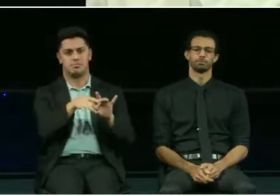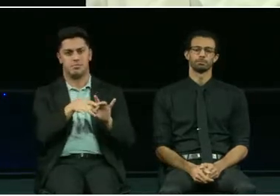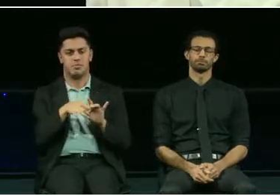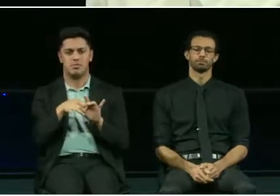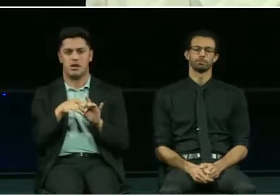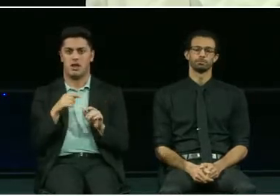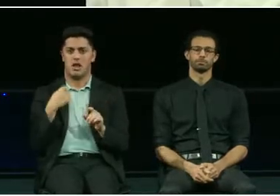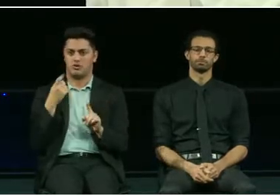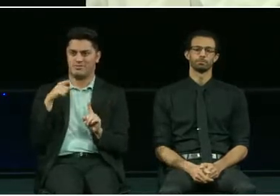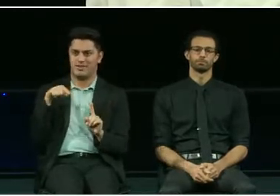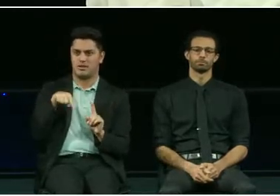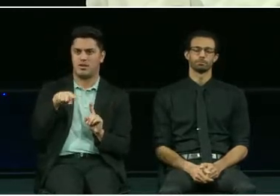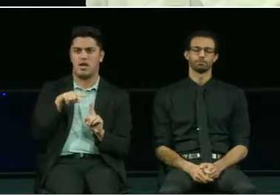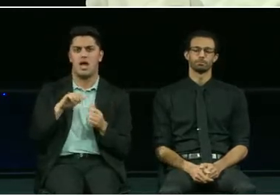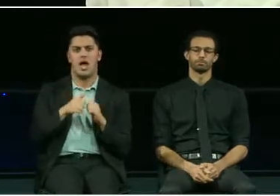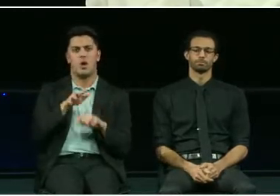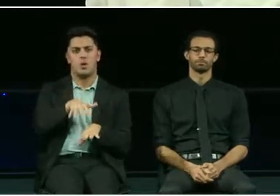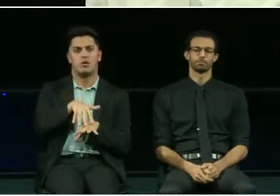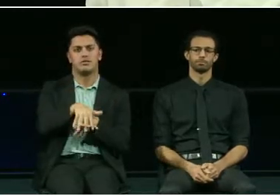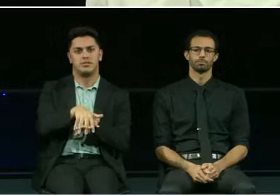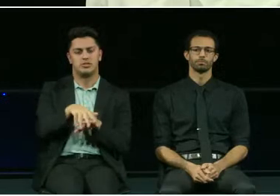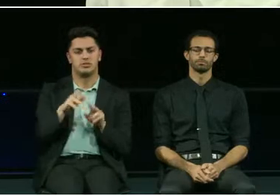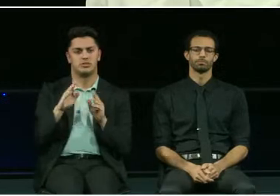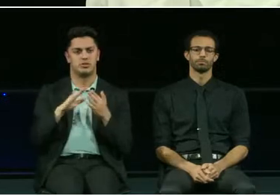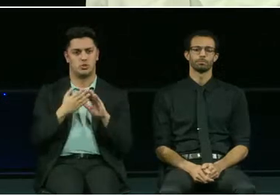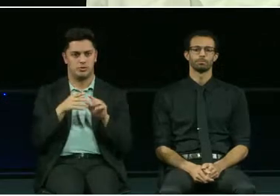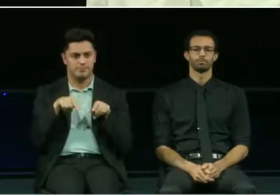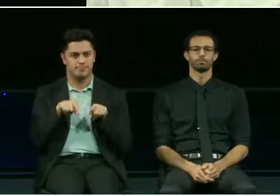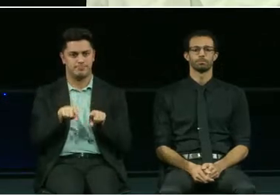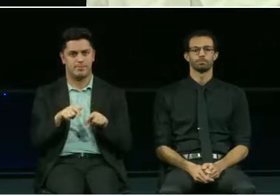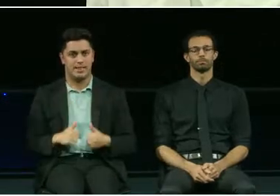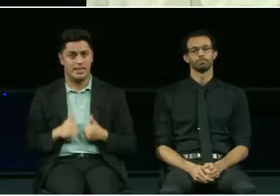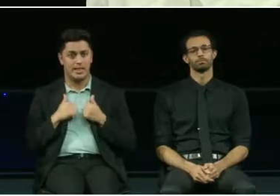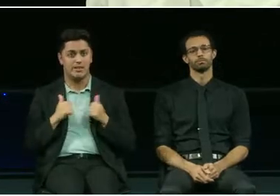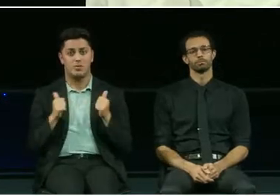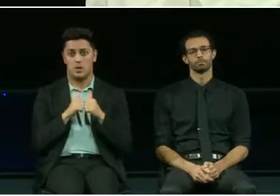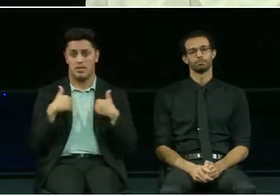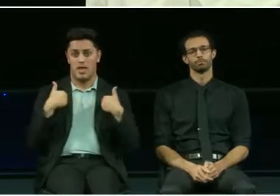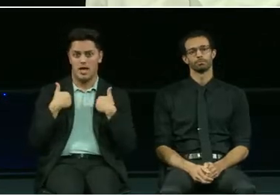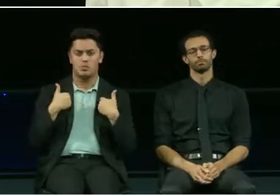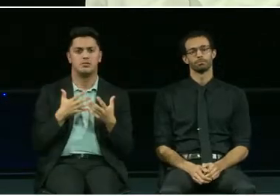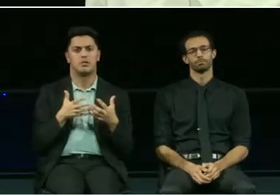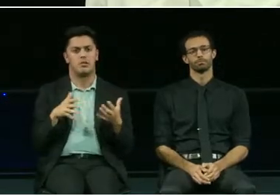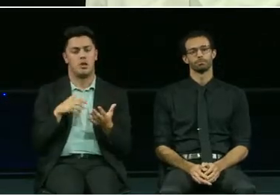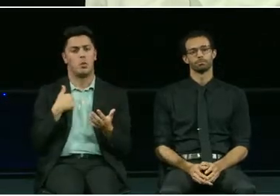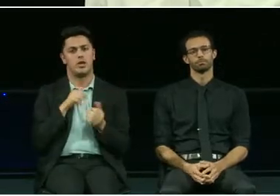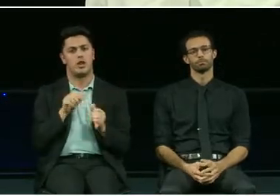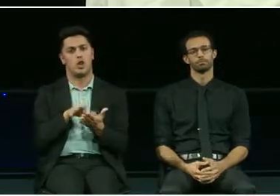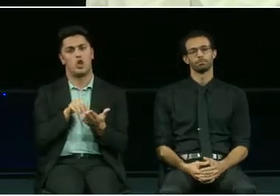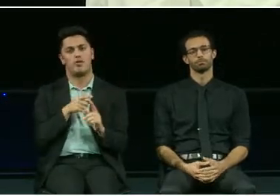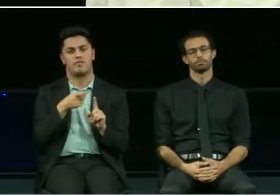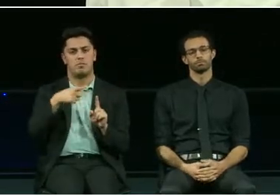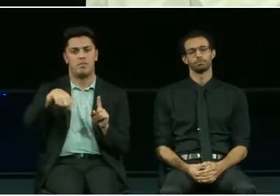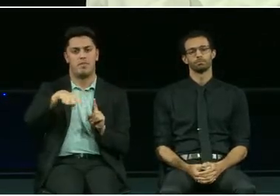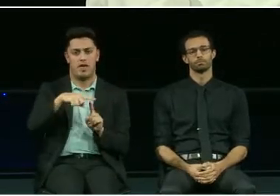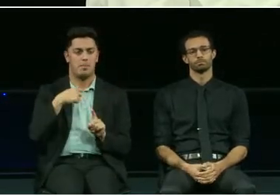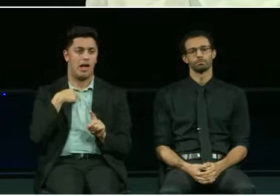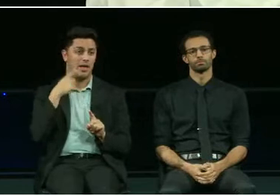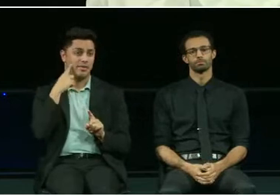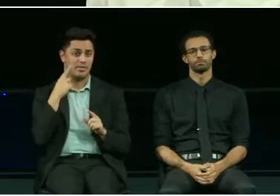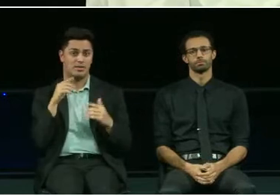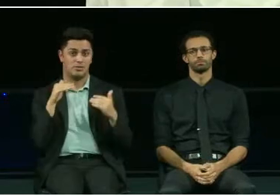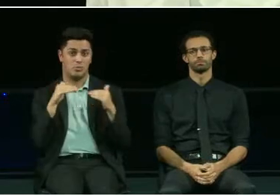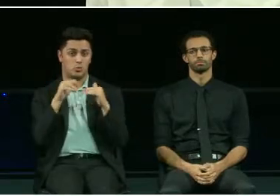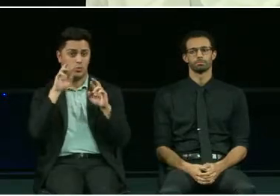how indigenous communities have coexisted alongside with animals. And there's so much that we can learn from them. I think with mutual respect